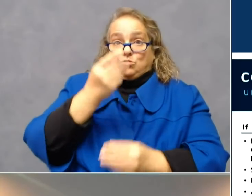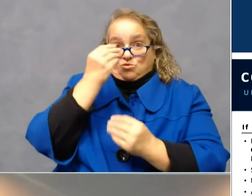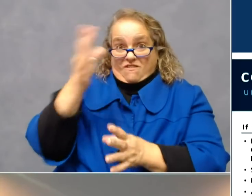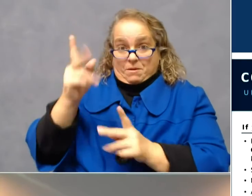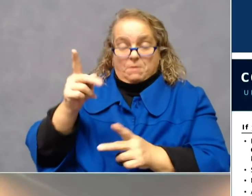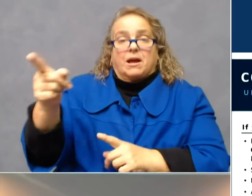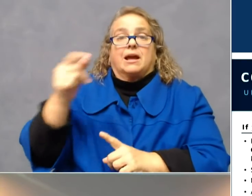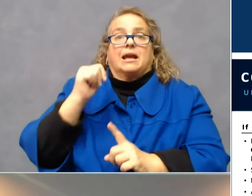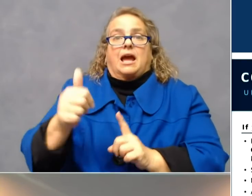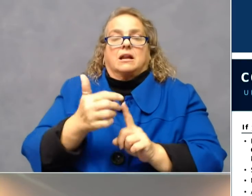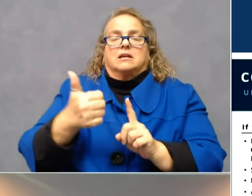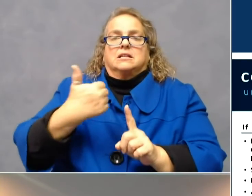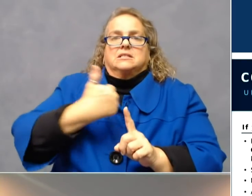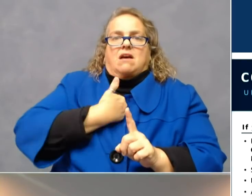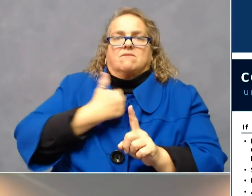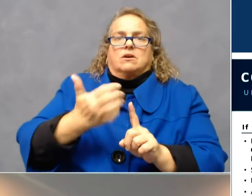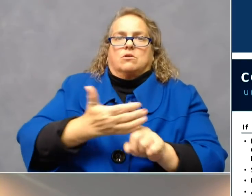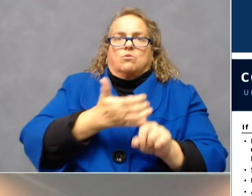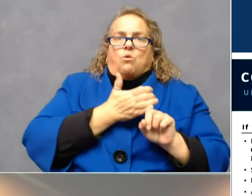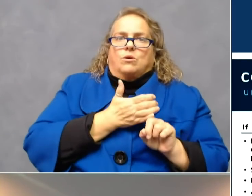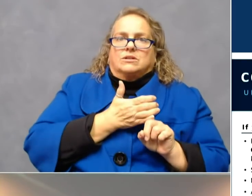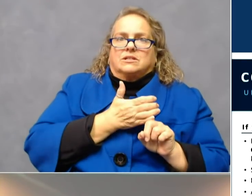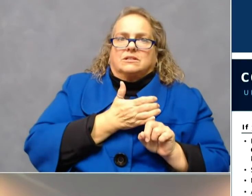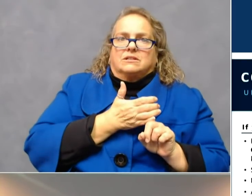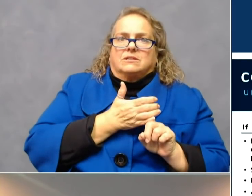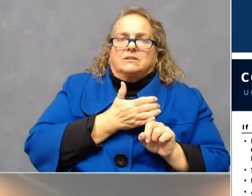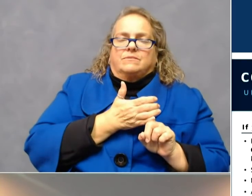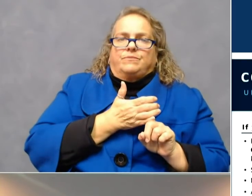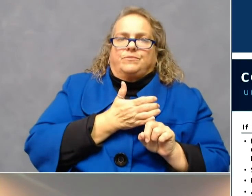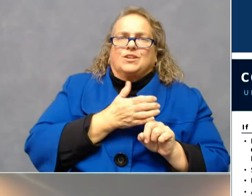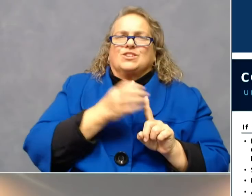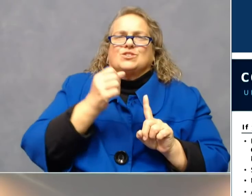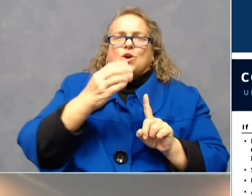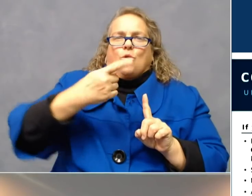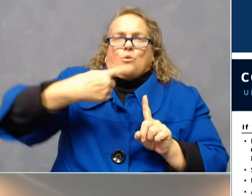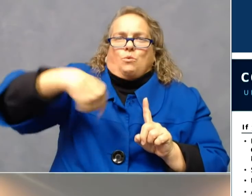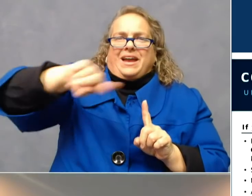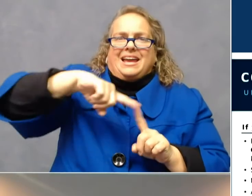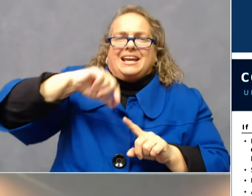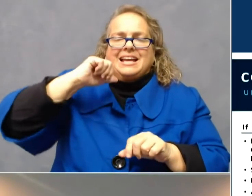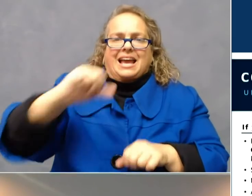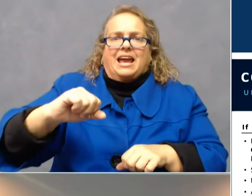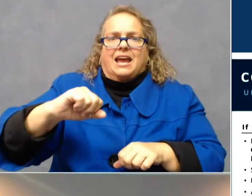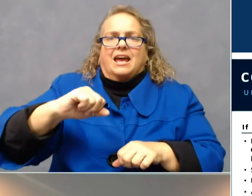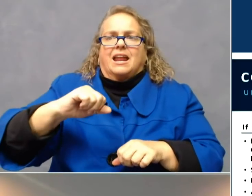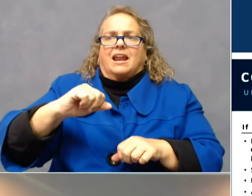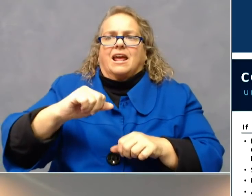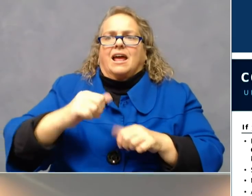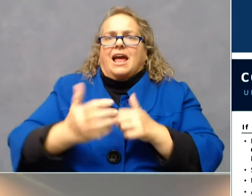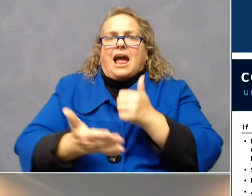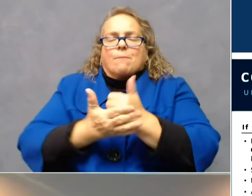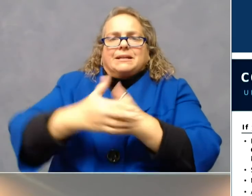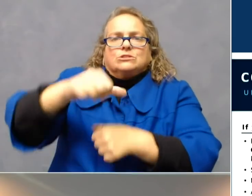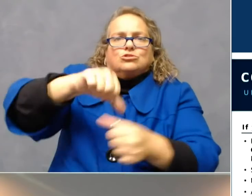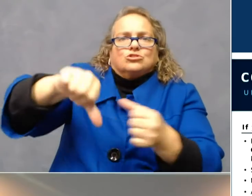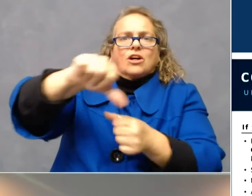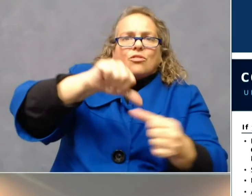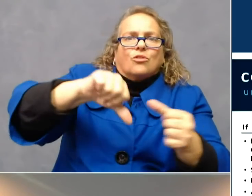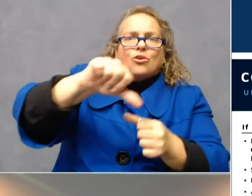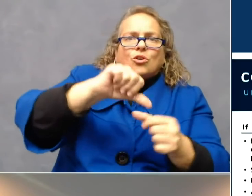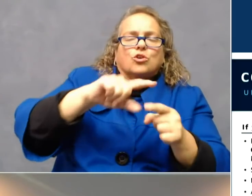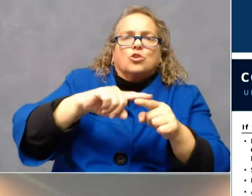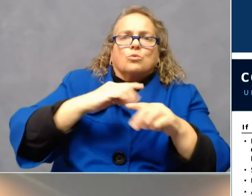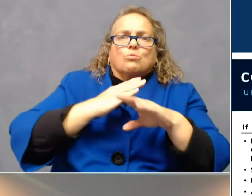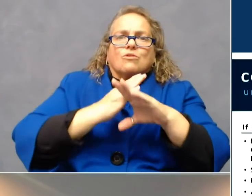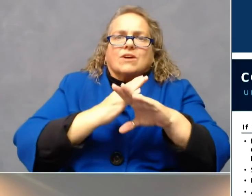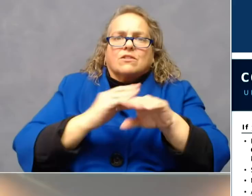that they do their part to help prevent the spread. So that all of that information is on